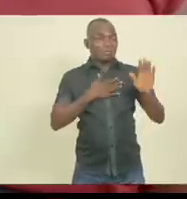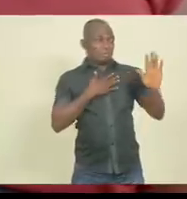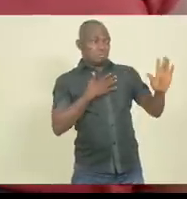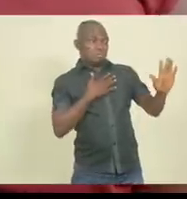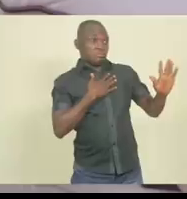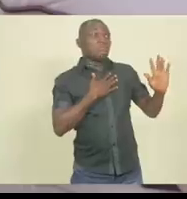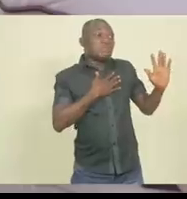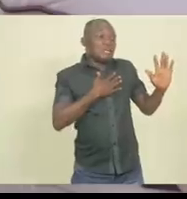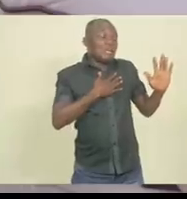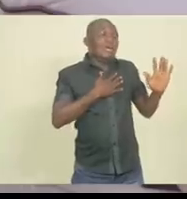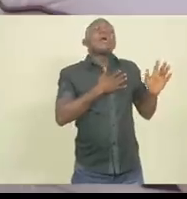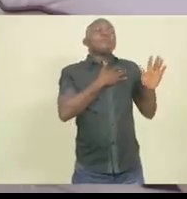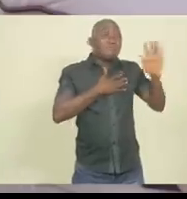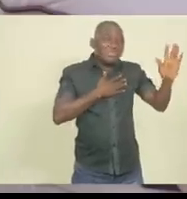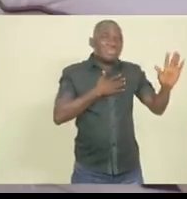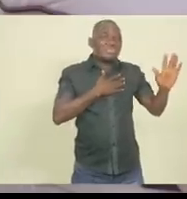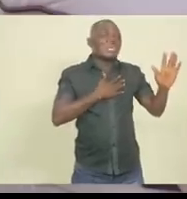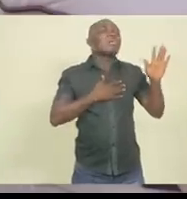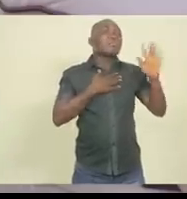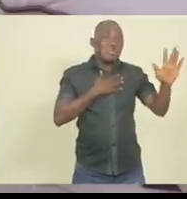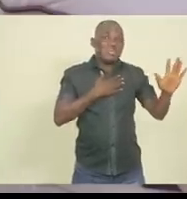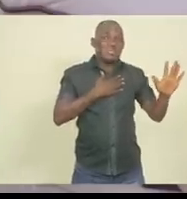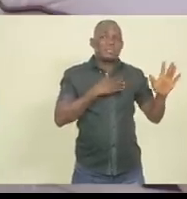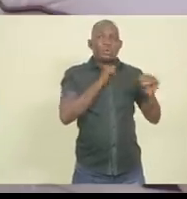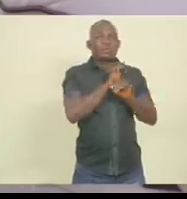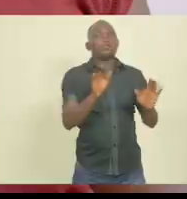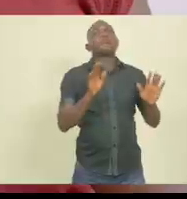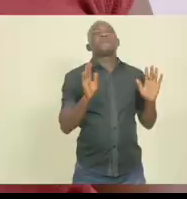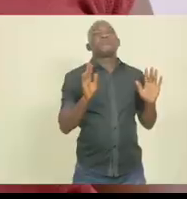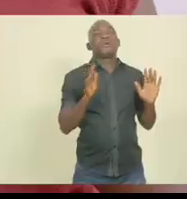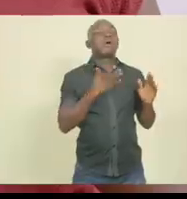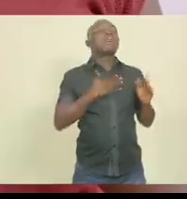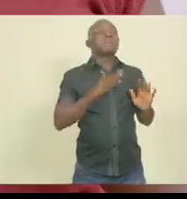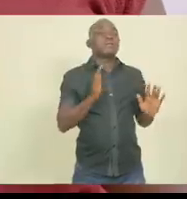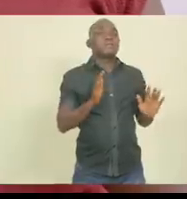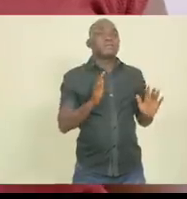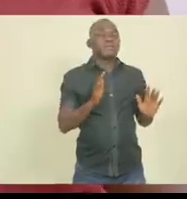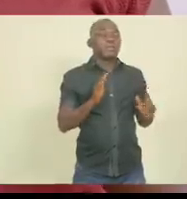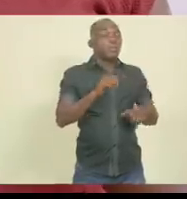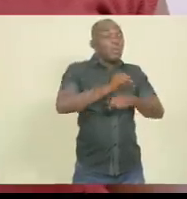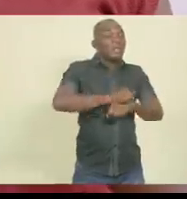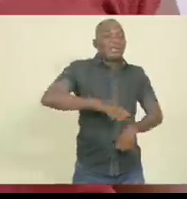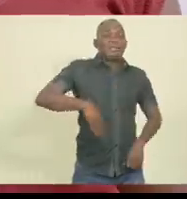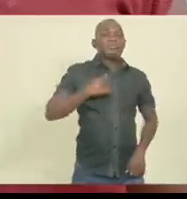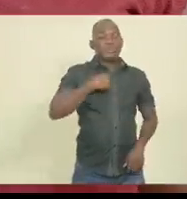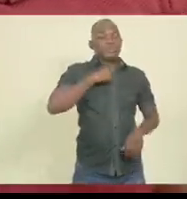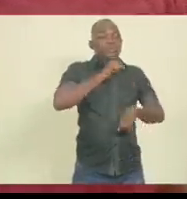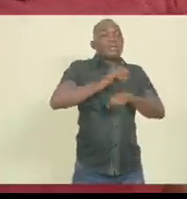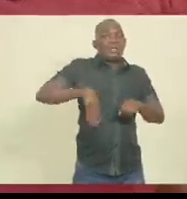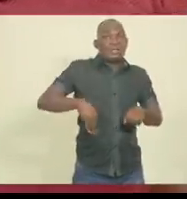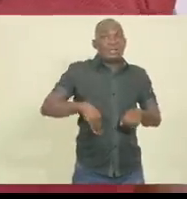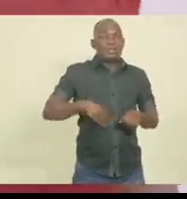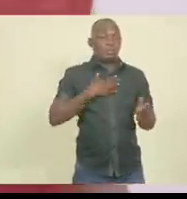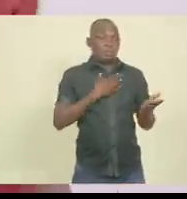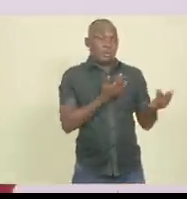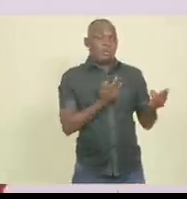Please, I just don't want... Please, Koko, please. Look, I'm late for work. Maybe when